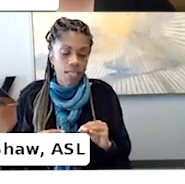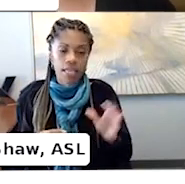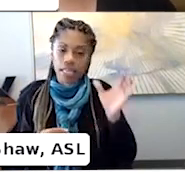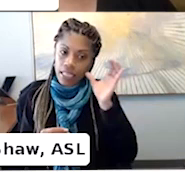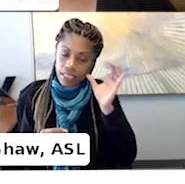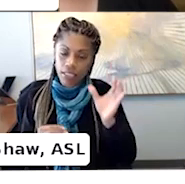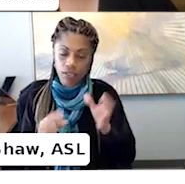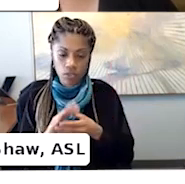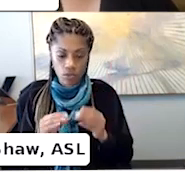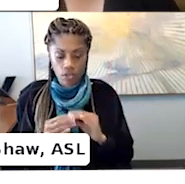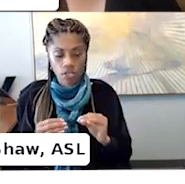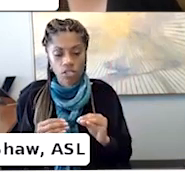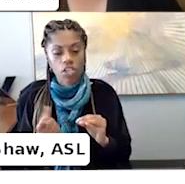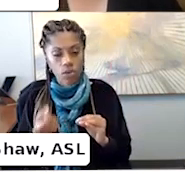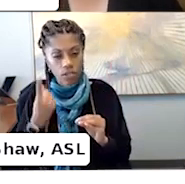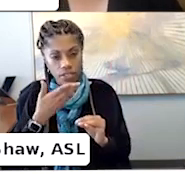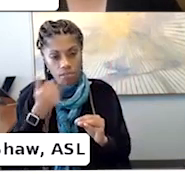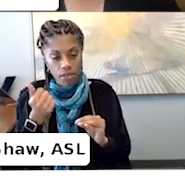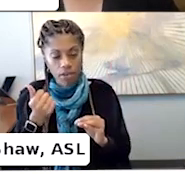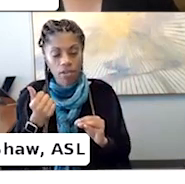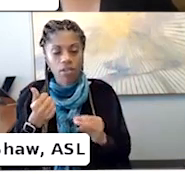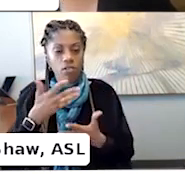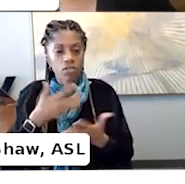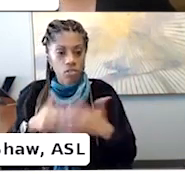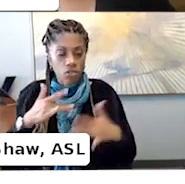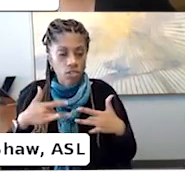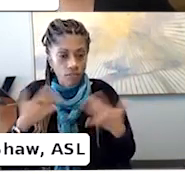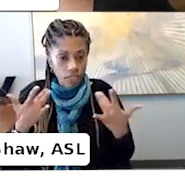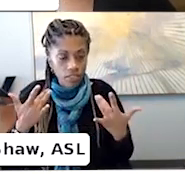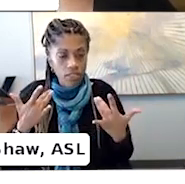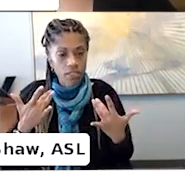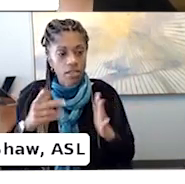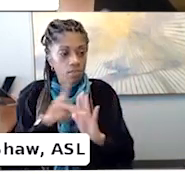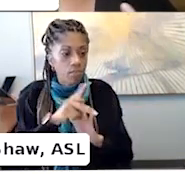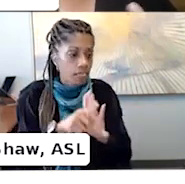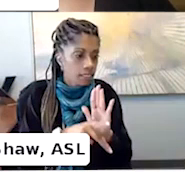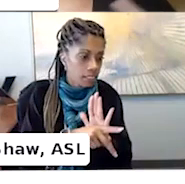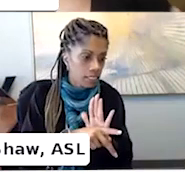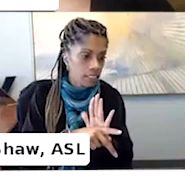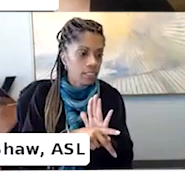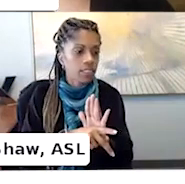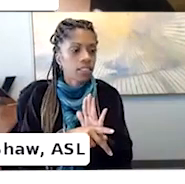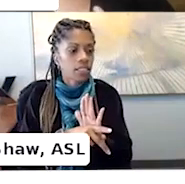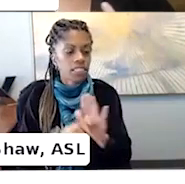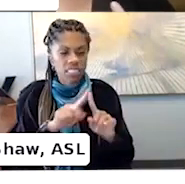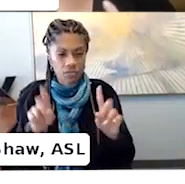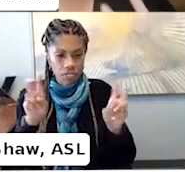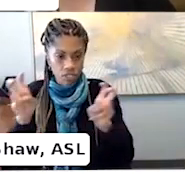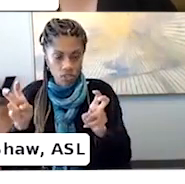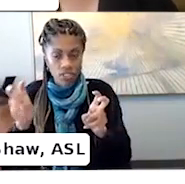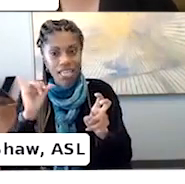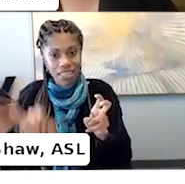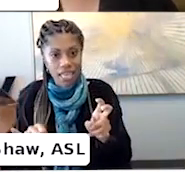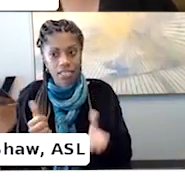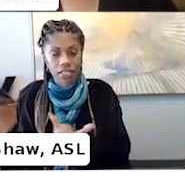issues, policies, and that inspires them to talk to someone else about those issues. And this one, it's not on here, but that I